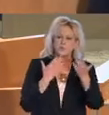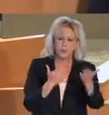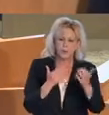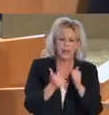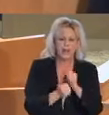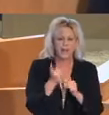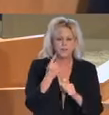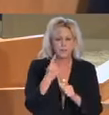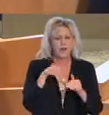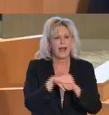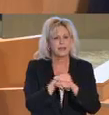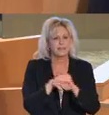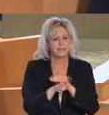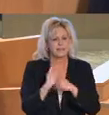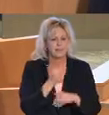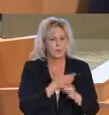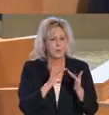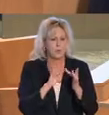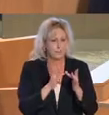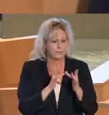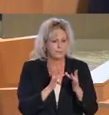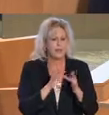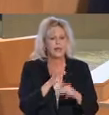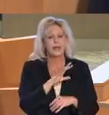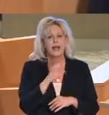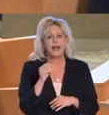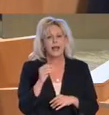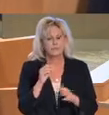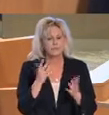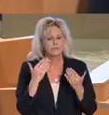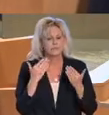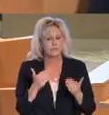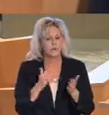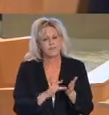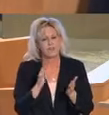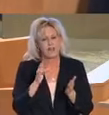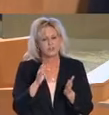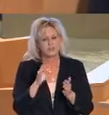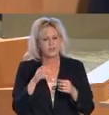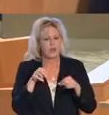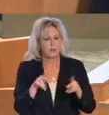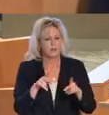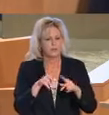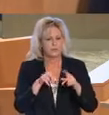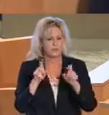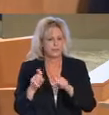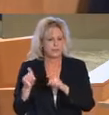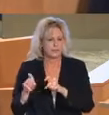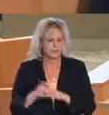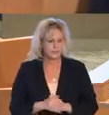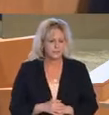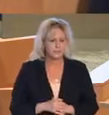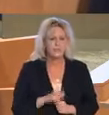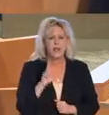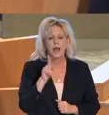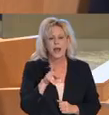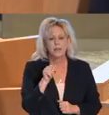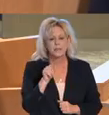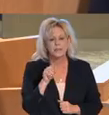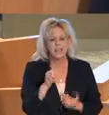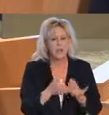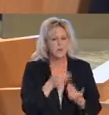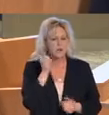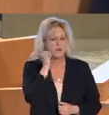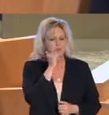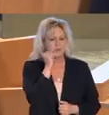everybody access our website and take advantage of the opportunities to be tested that are advertised there. And it's updated pretty much